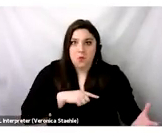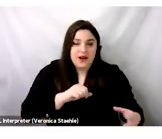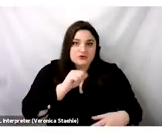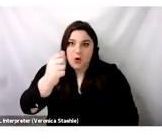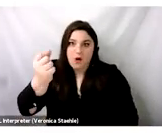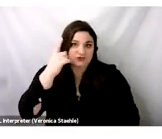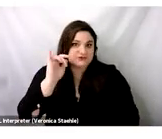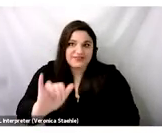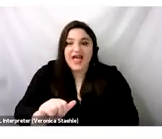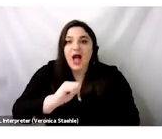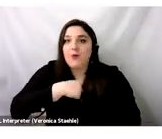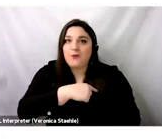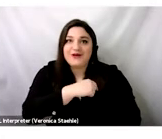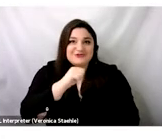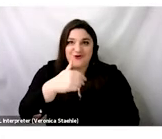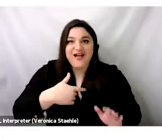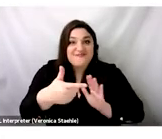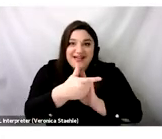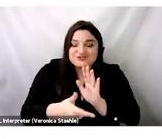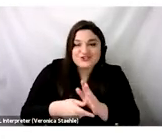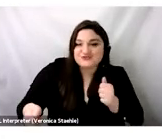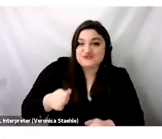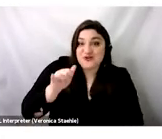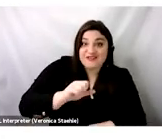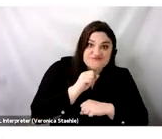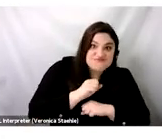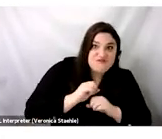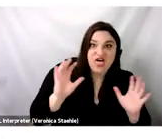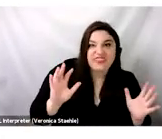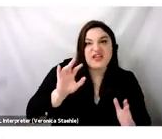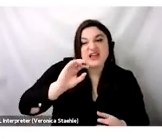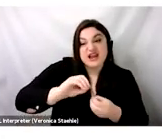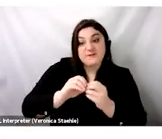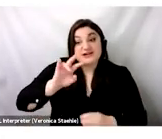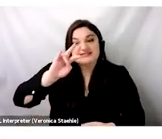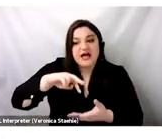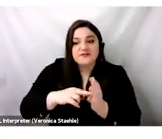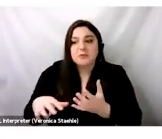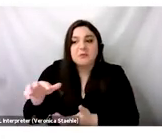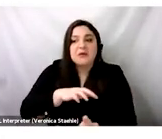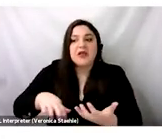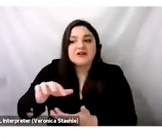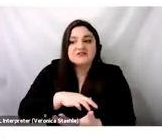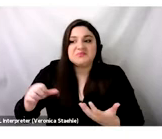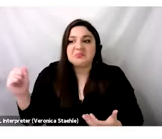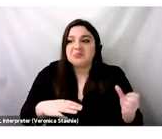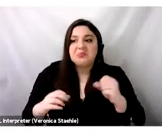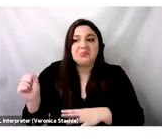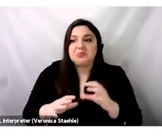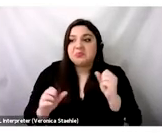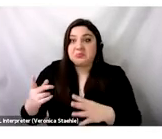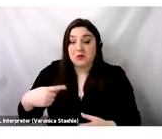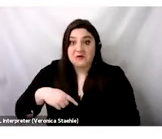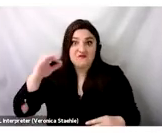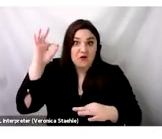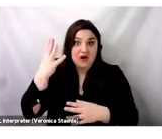regulation of this issue. So again, as I mentioned, also all municipalities have different recycling capacity. So all of